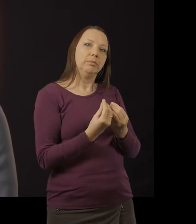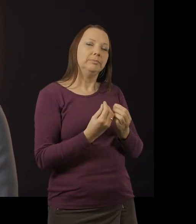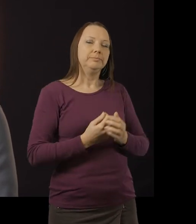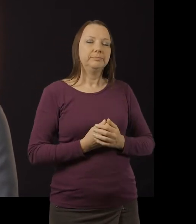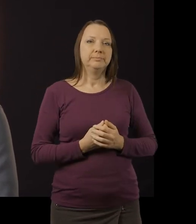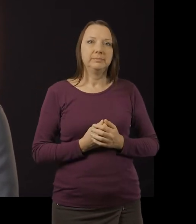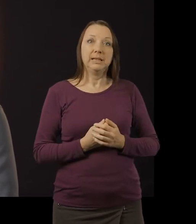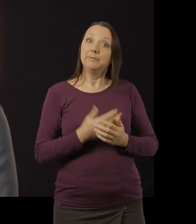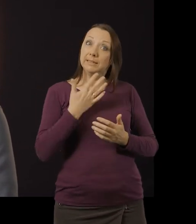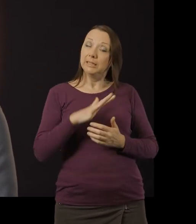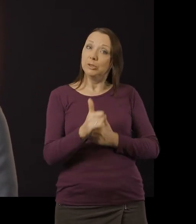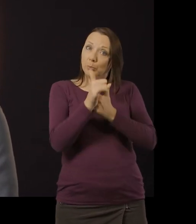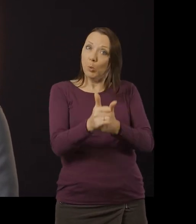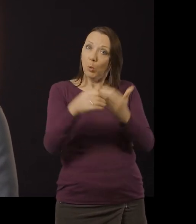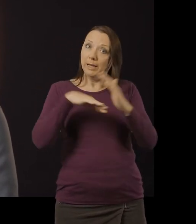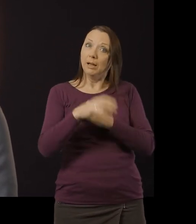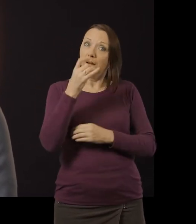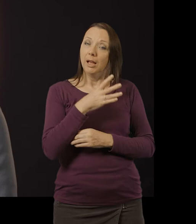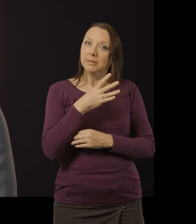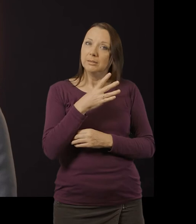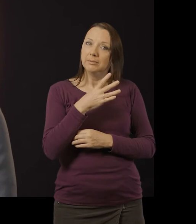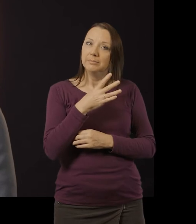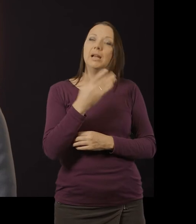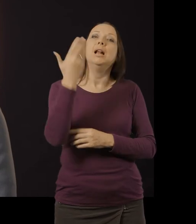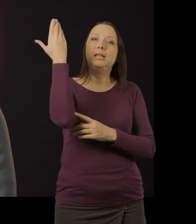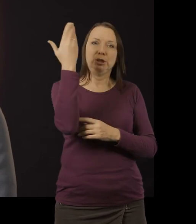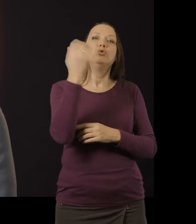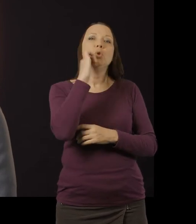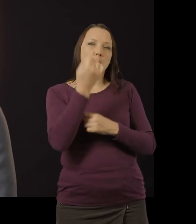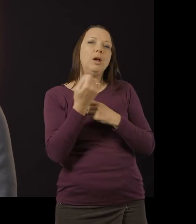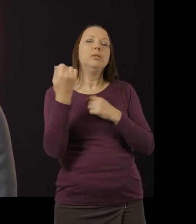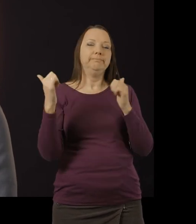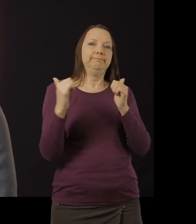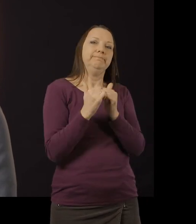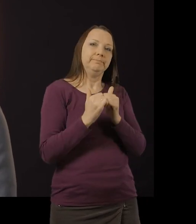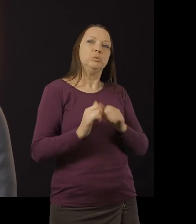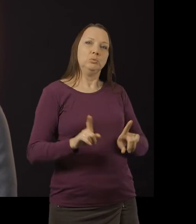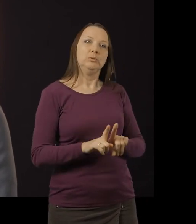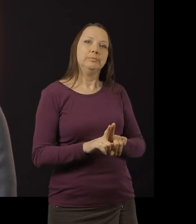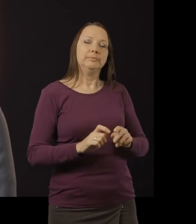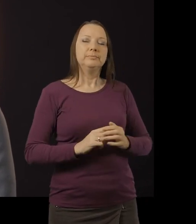Also, if you need support inside the room, it will be taken as it will be considered by the lecturer.